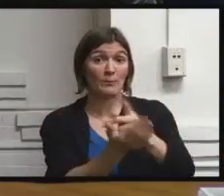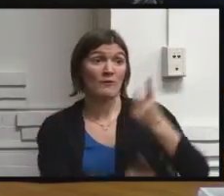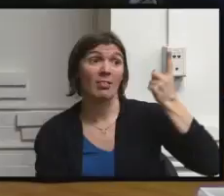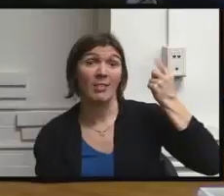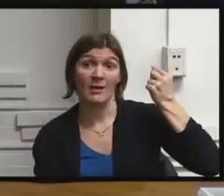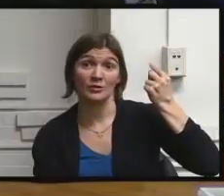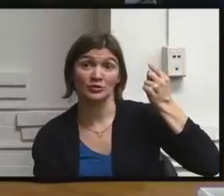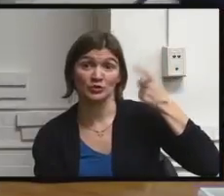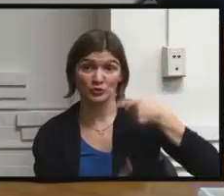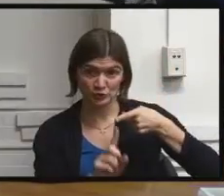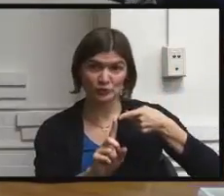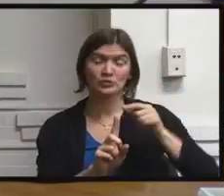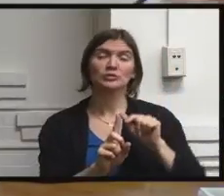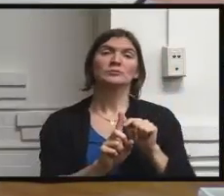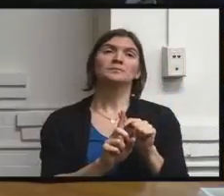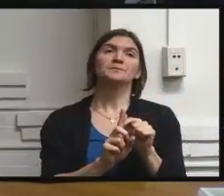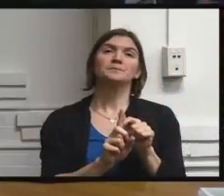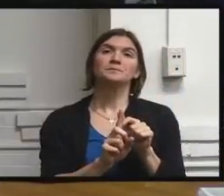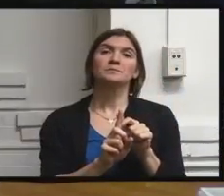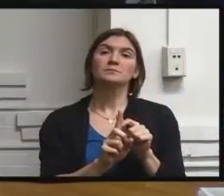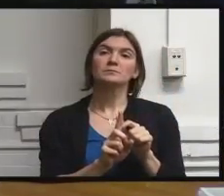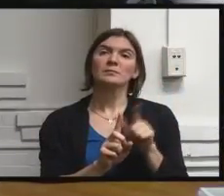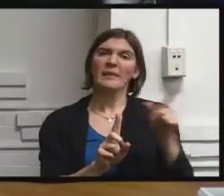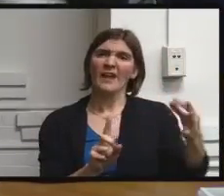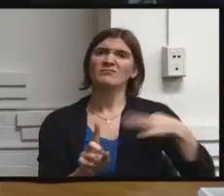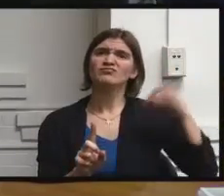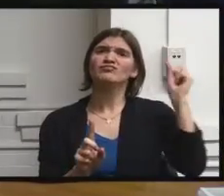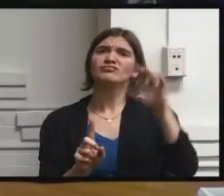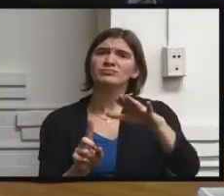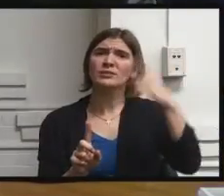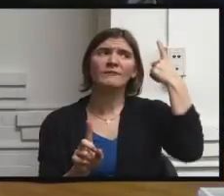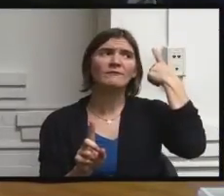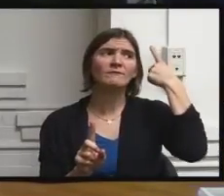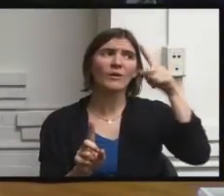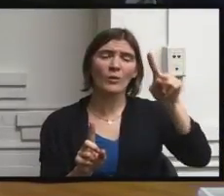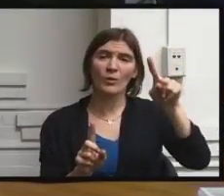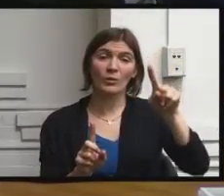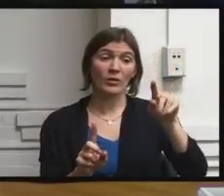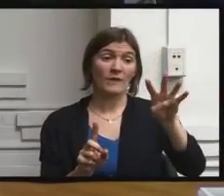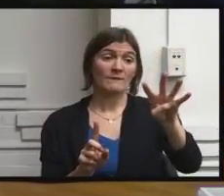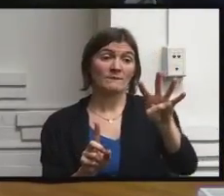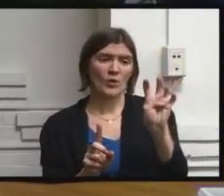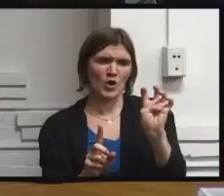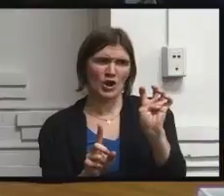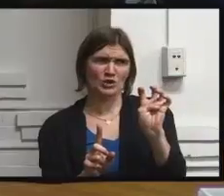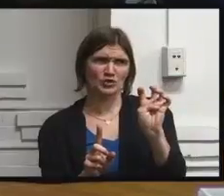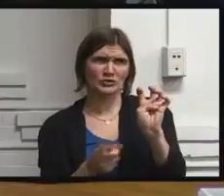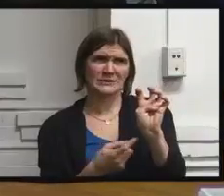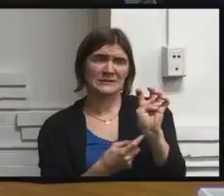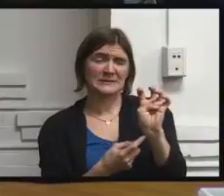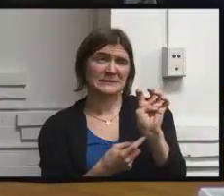ago the application for a